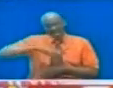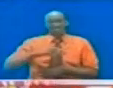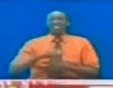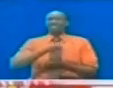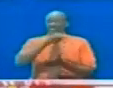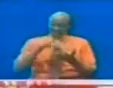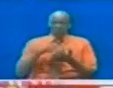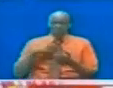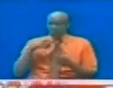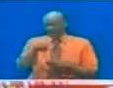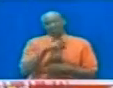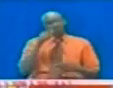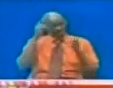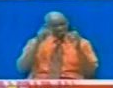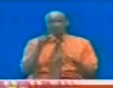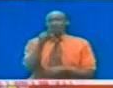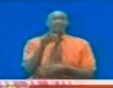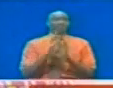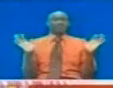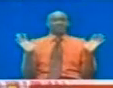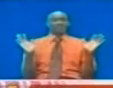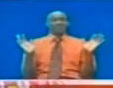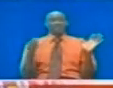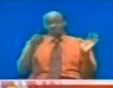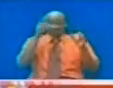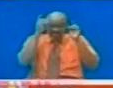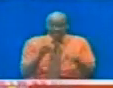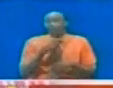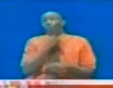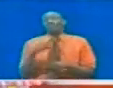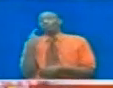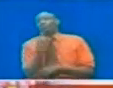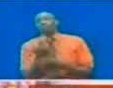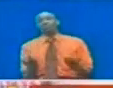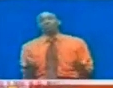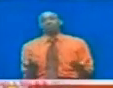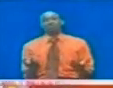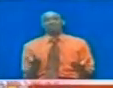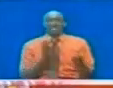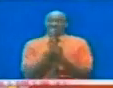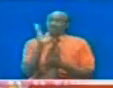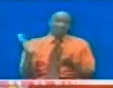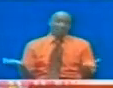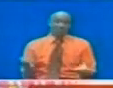Rift alone and the county of Nandi to make a decision so that they arrive and a report is given.